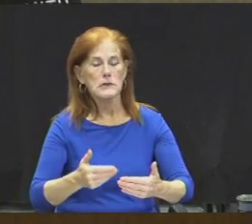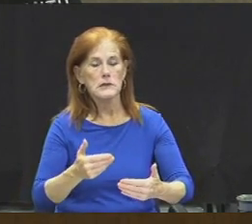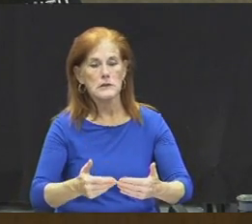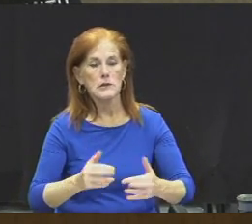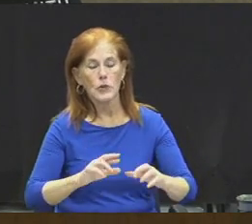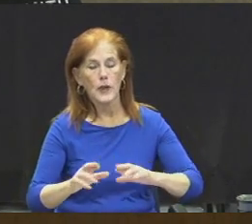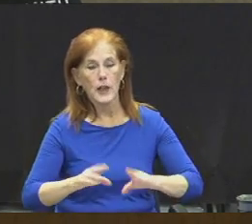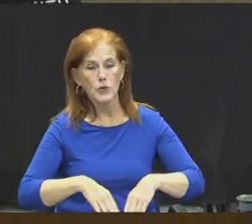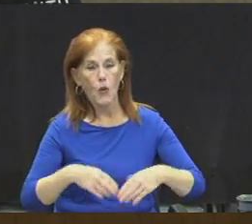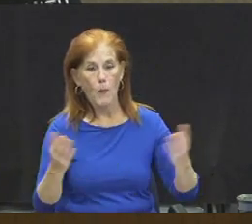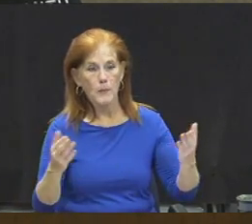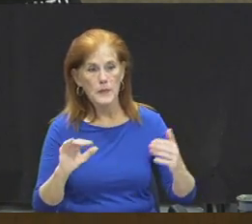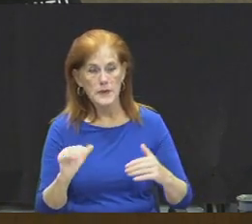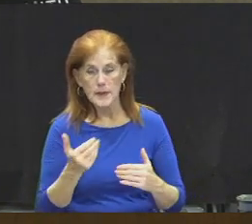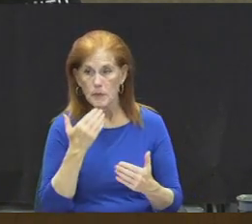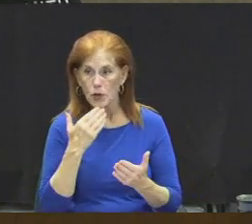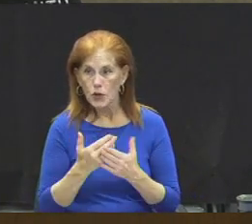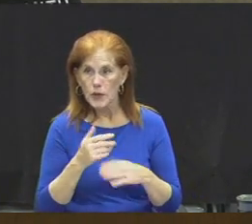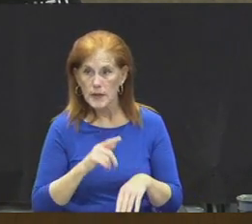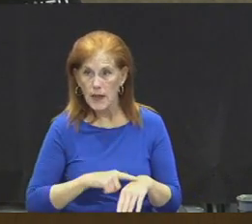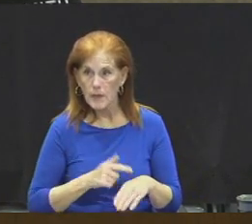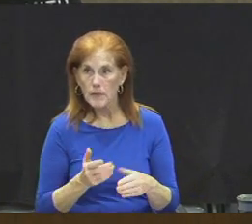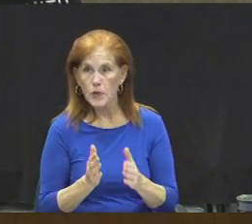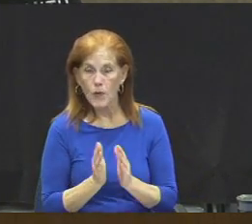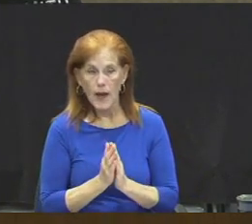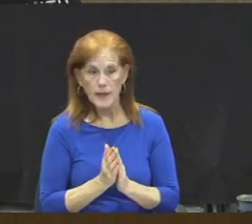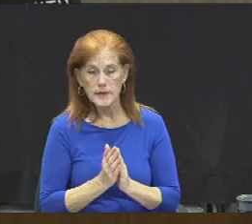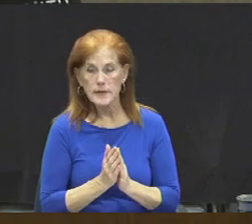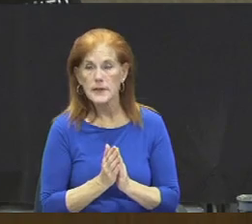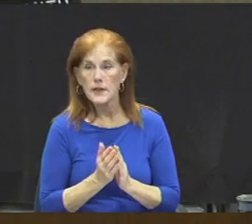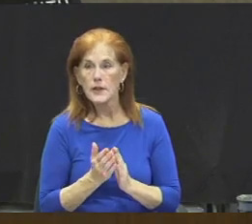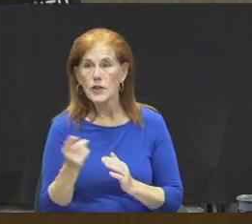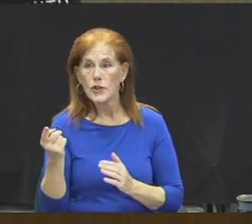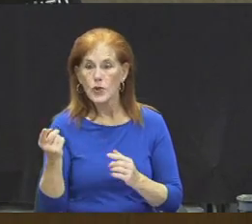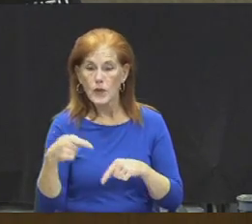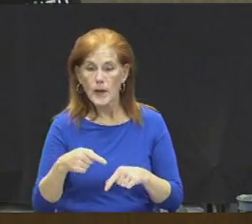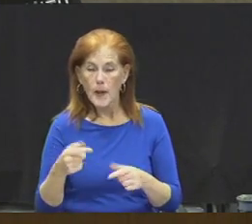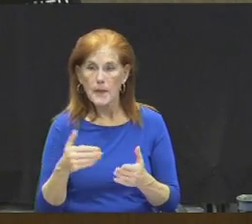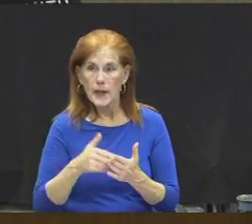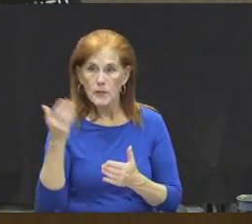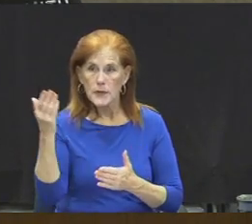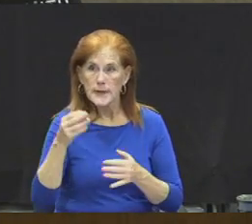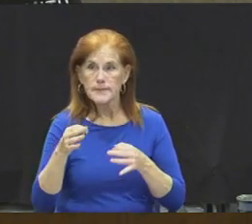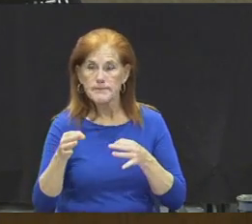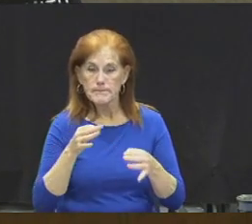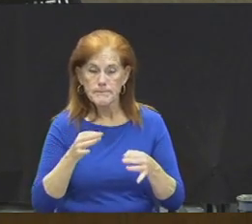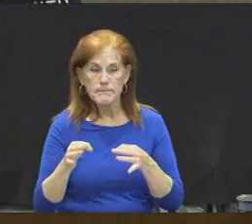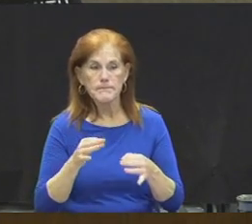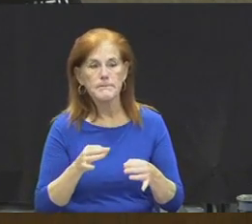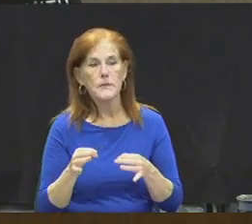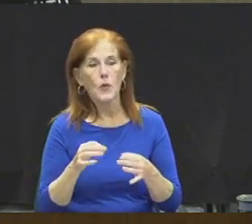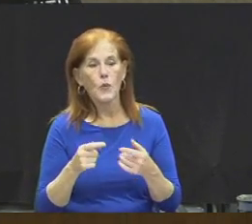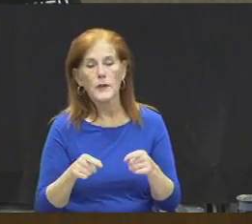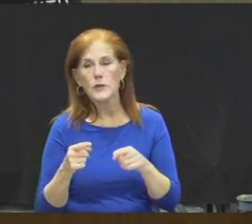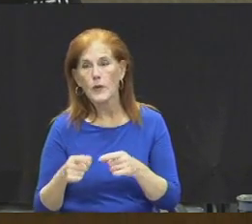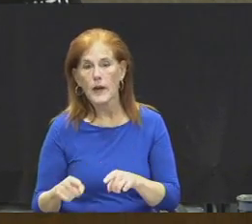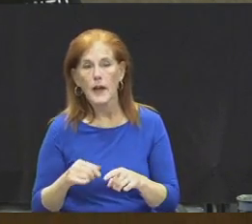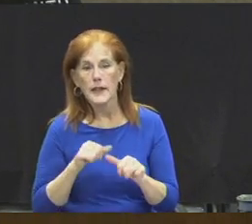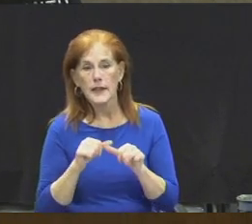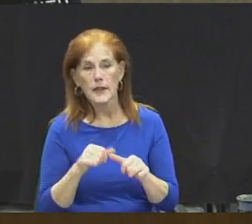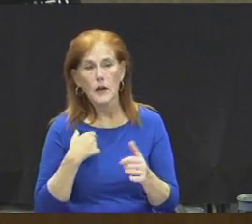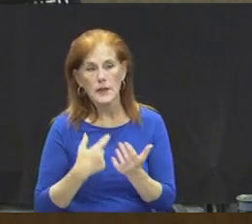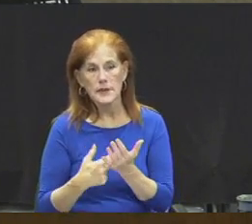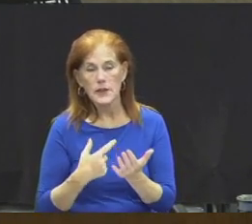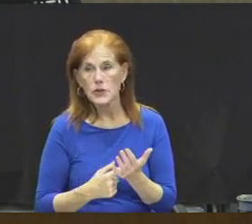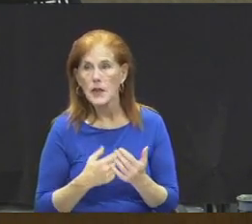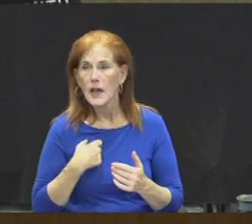opening up, it just seemed like a good time to have to continue that discussion. So I'll turn it over to.